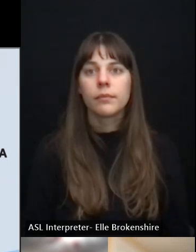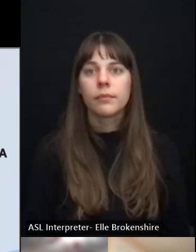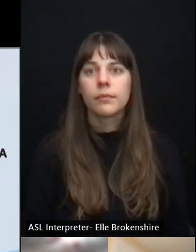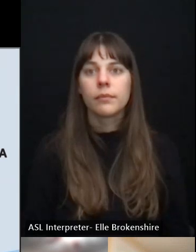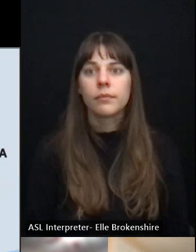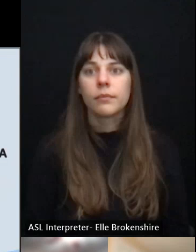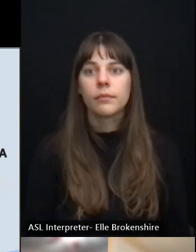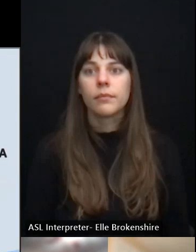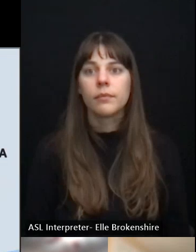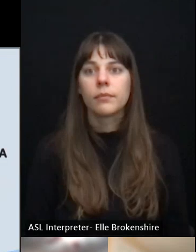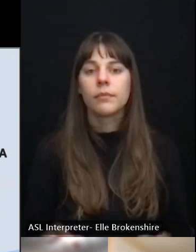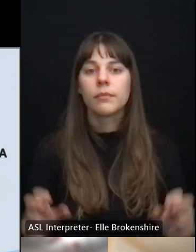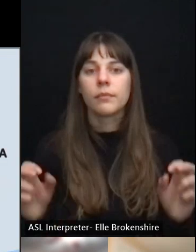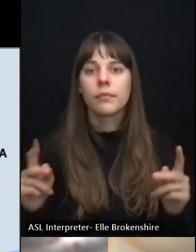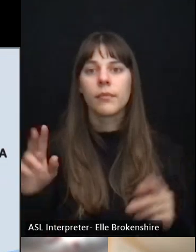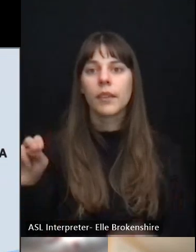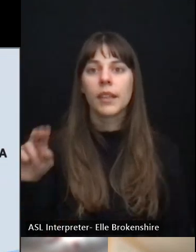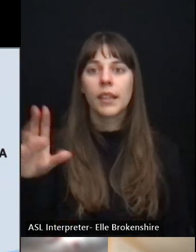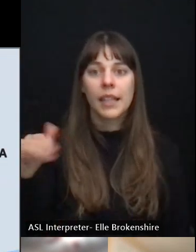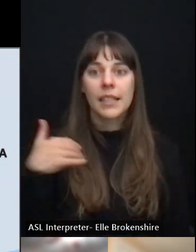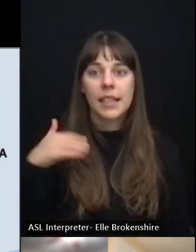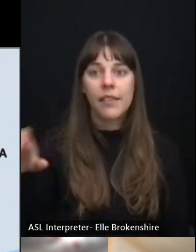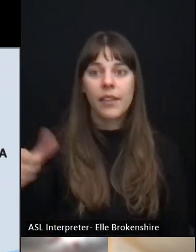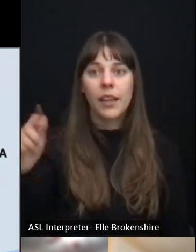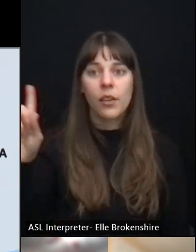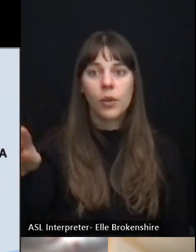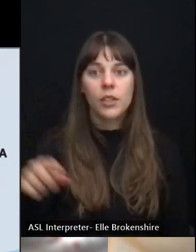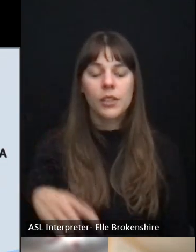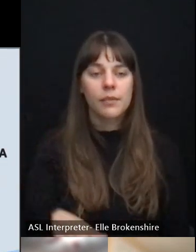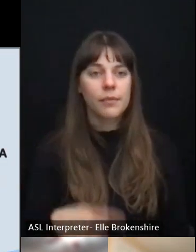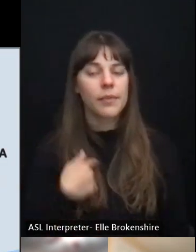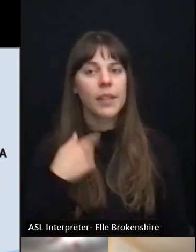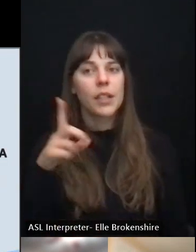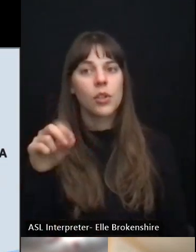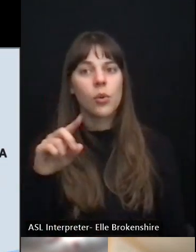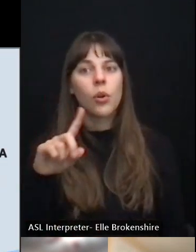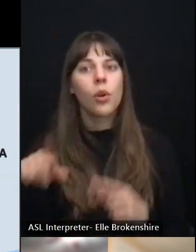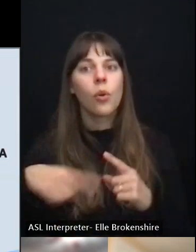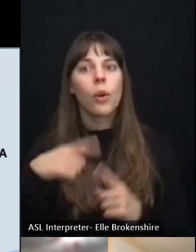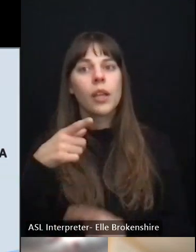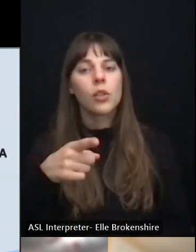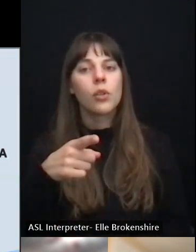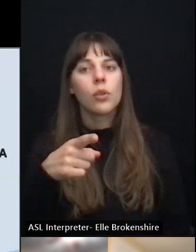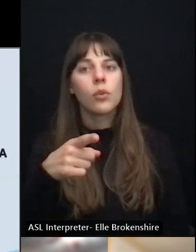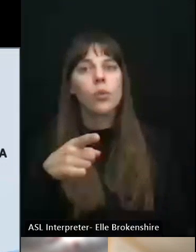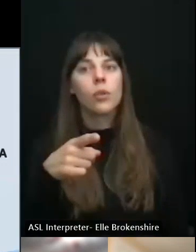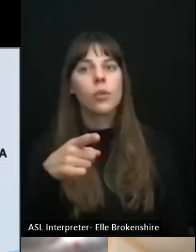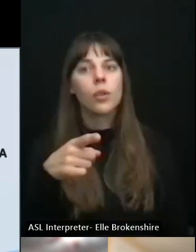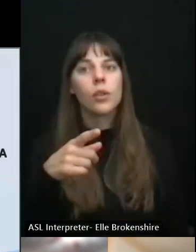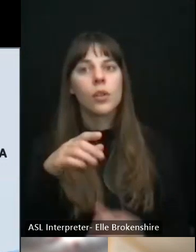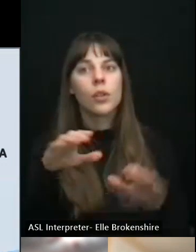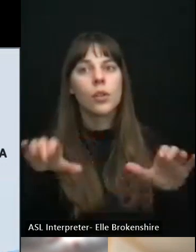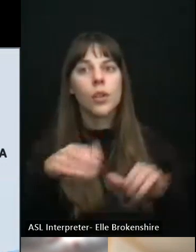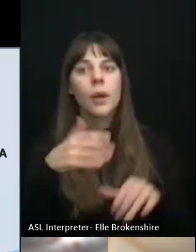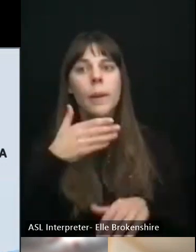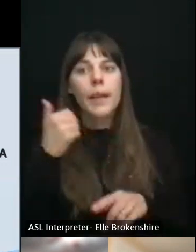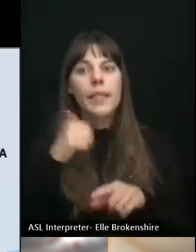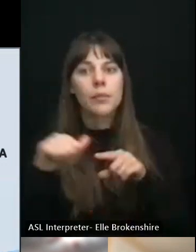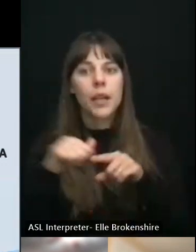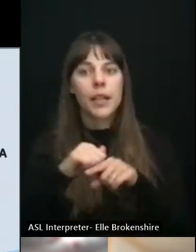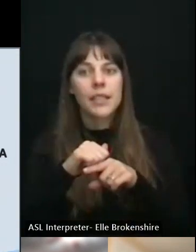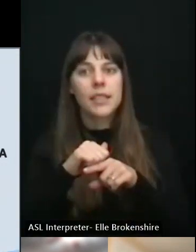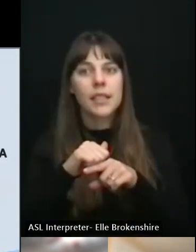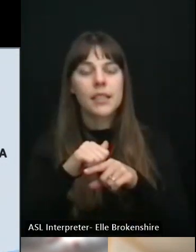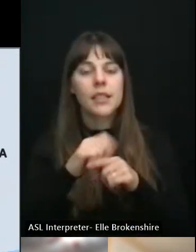All right, Nancy, it looks like you have another question. I do. When you are doing the best practices